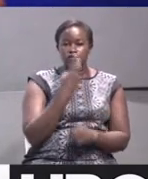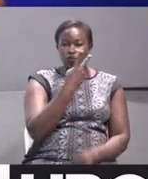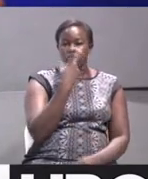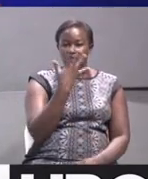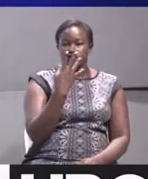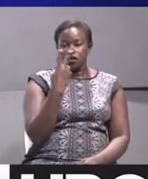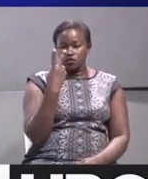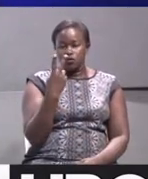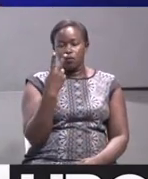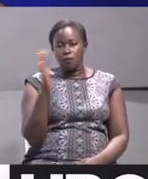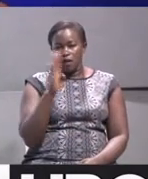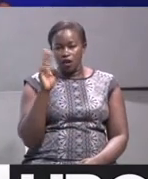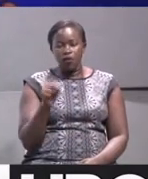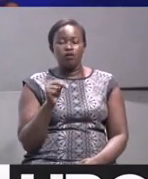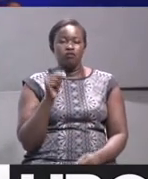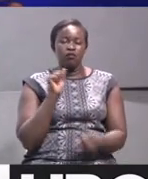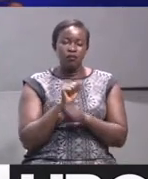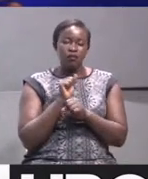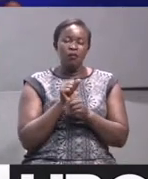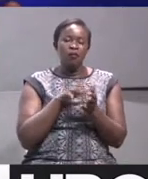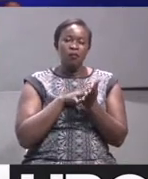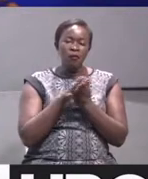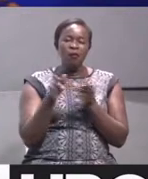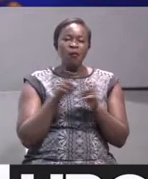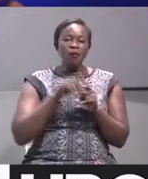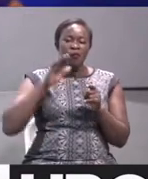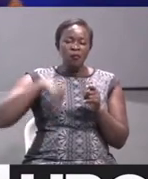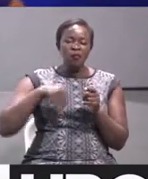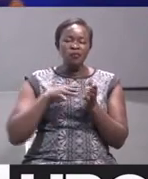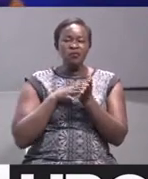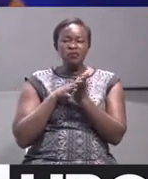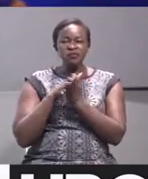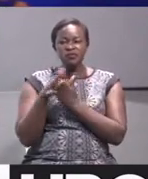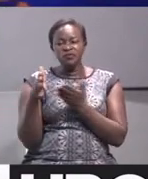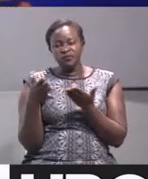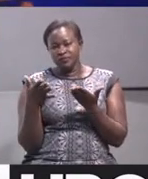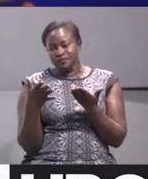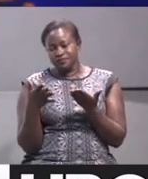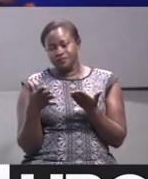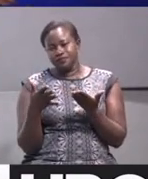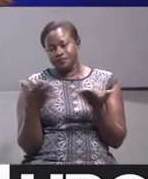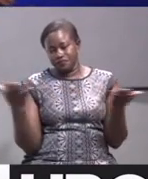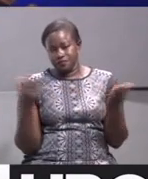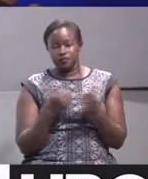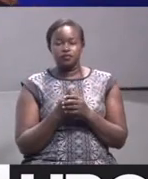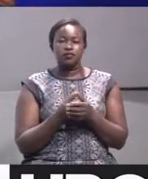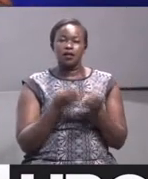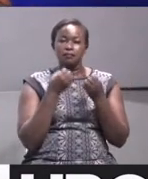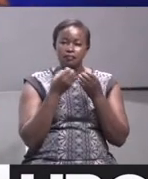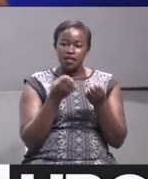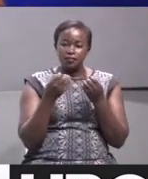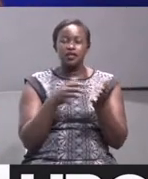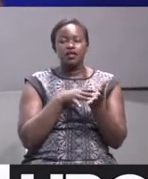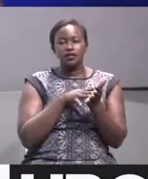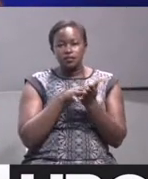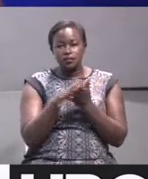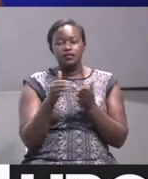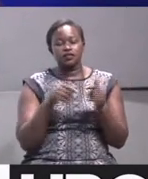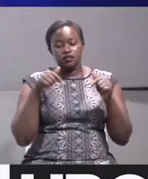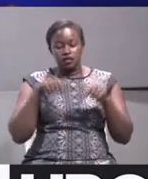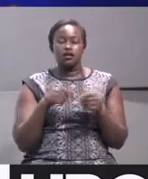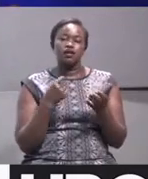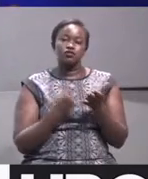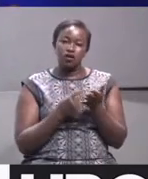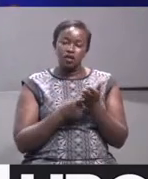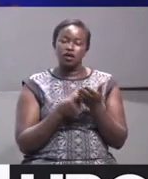252 billion on staff costs, and the balance of that is spent on expenses. Majority of those expenses are here in Uganda.